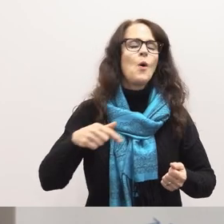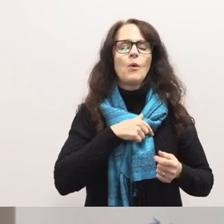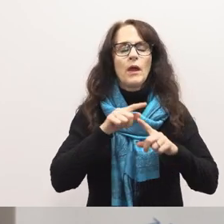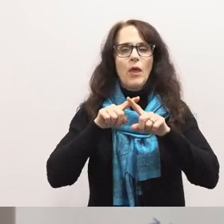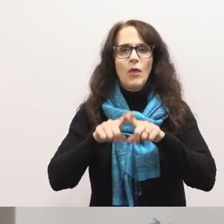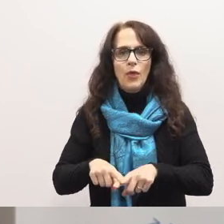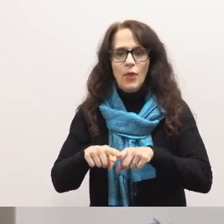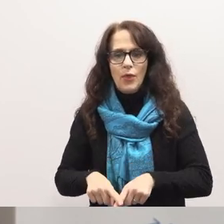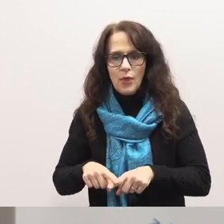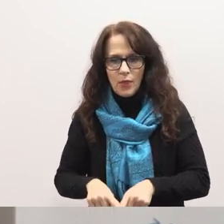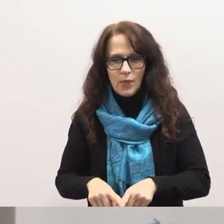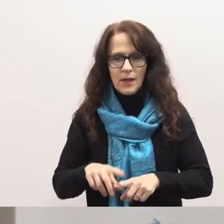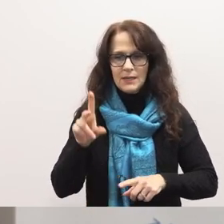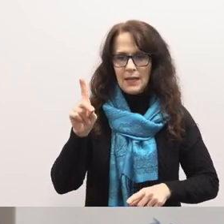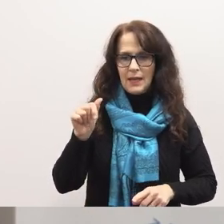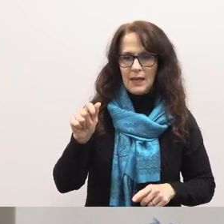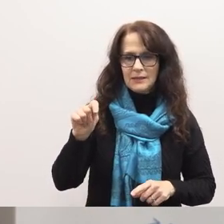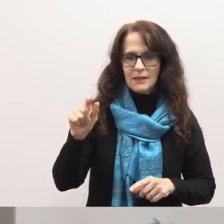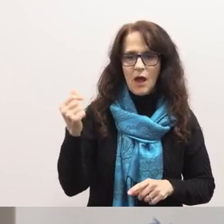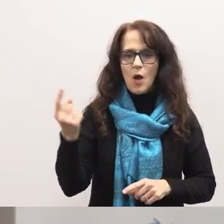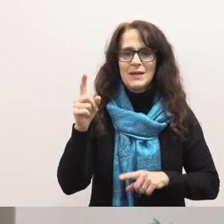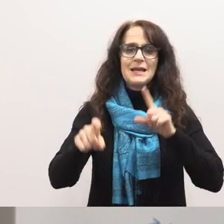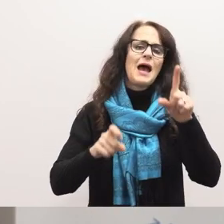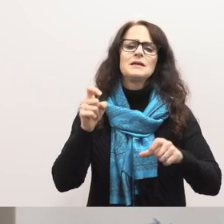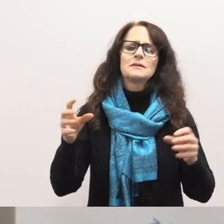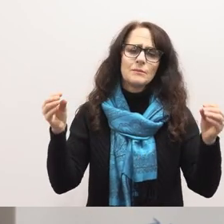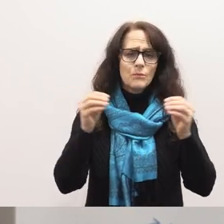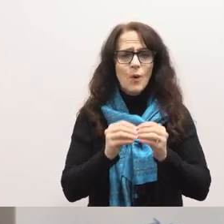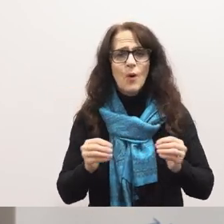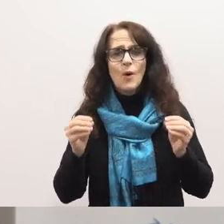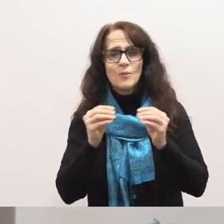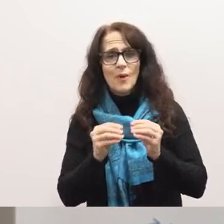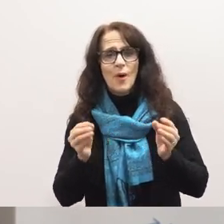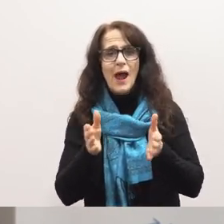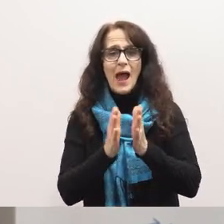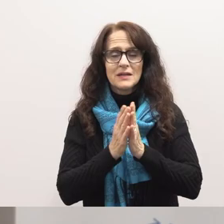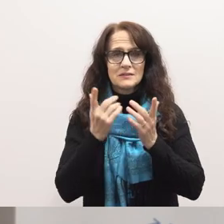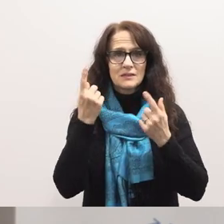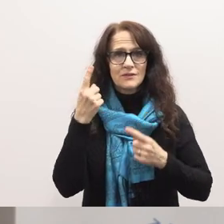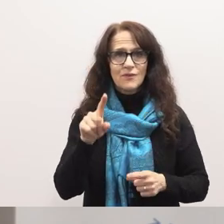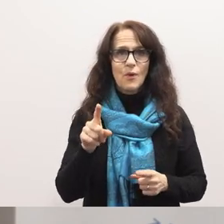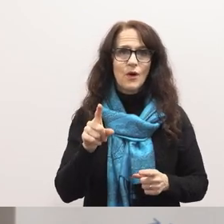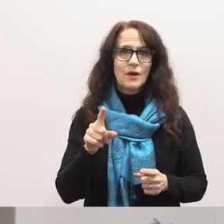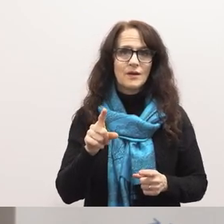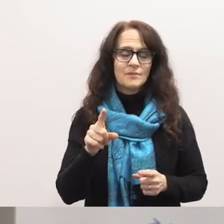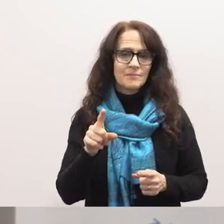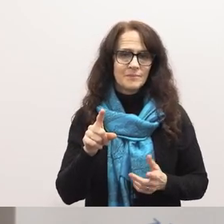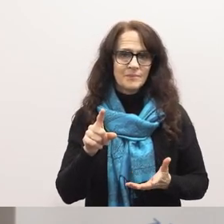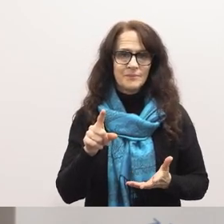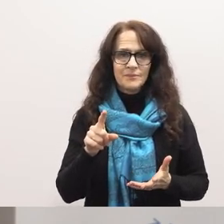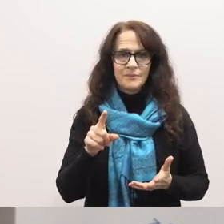much on our data. We are always asking for more. We're asking for,